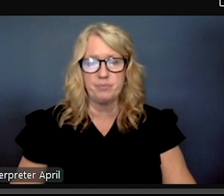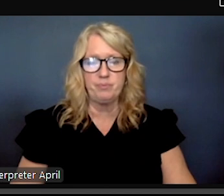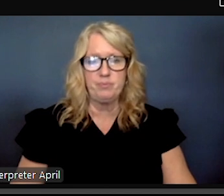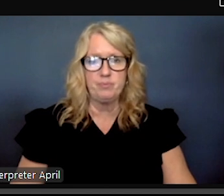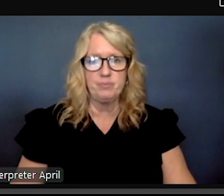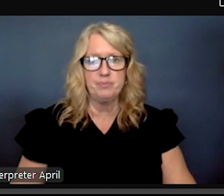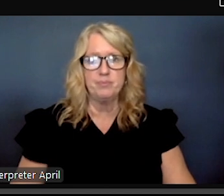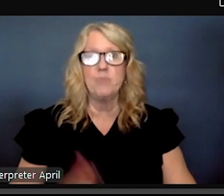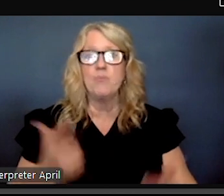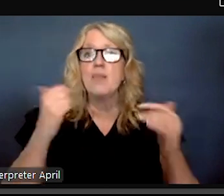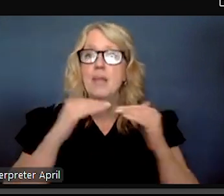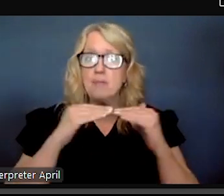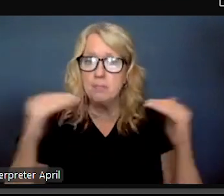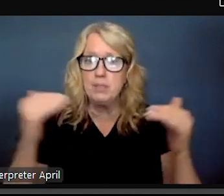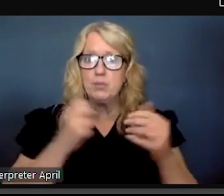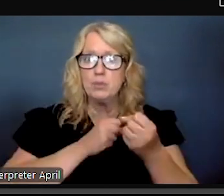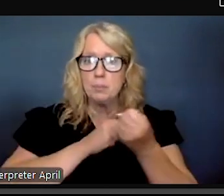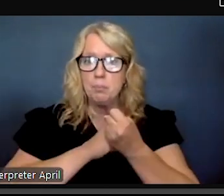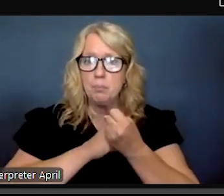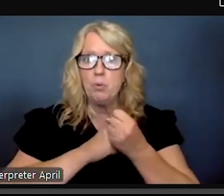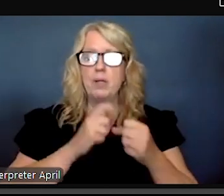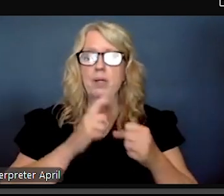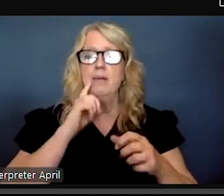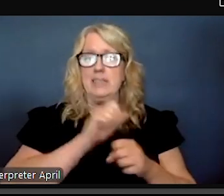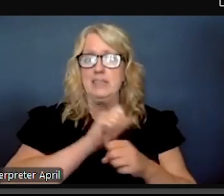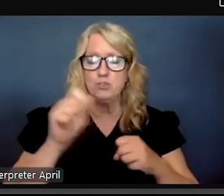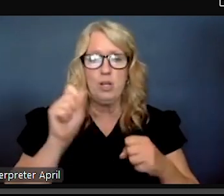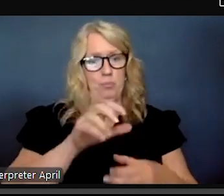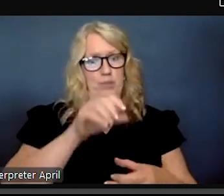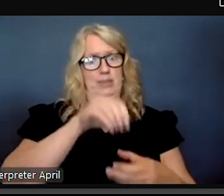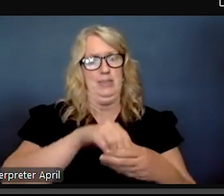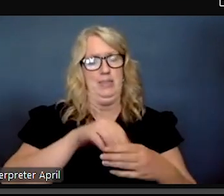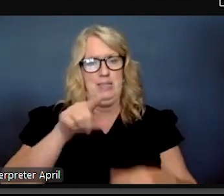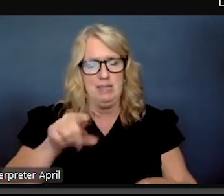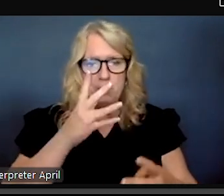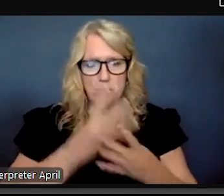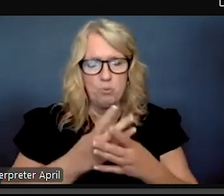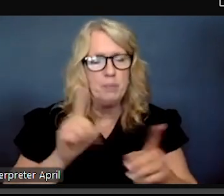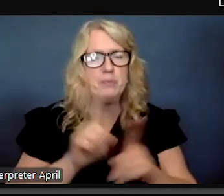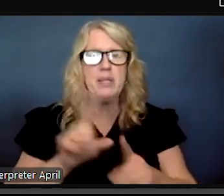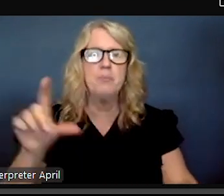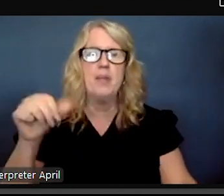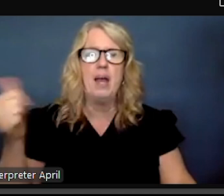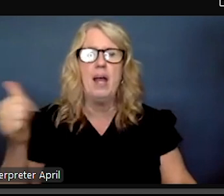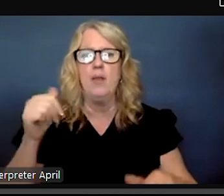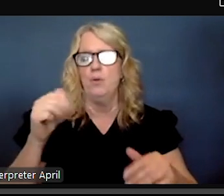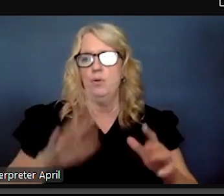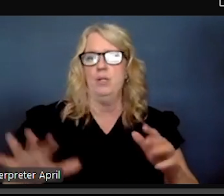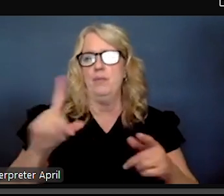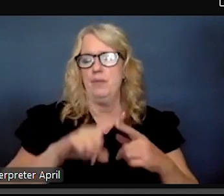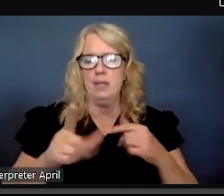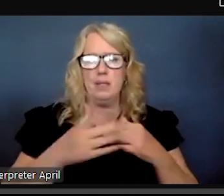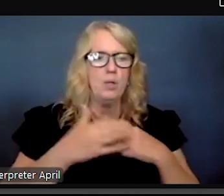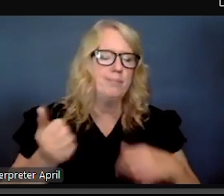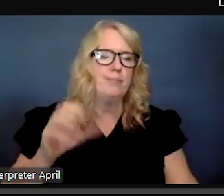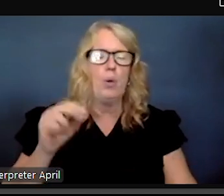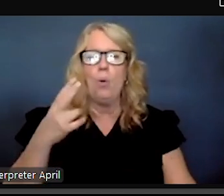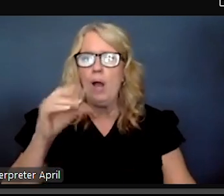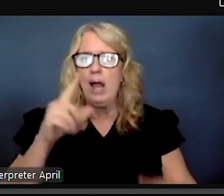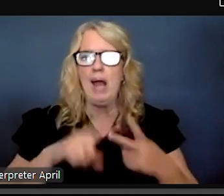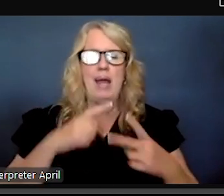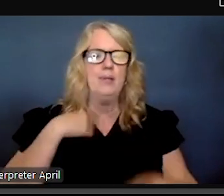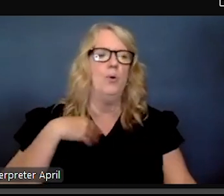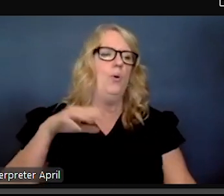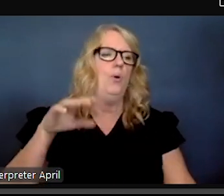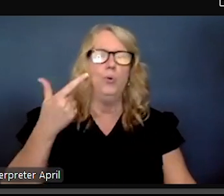have peer support as a job within the prison, as they do other prisons across the country now. Ohio, Georgia, I know to name a